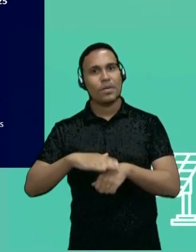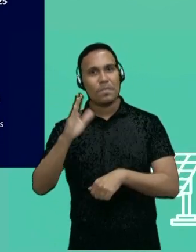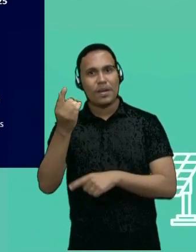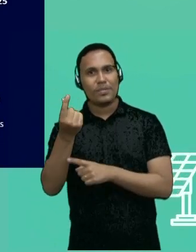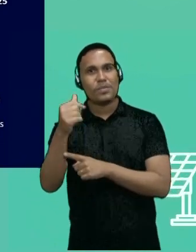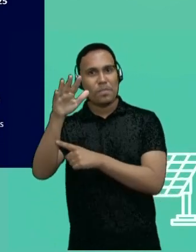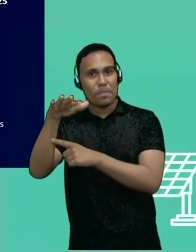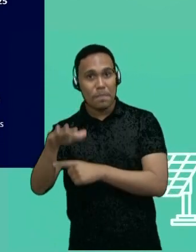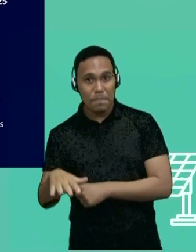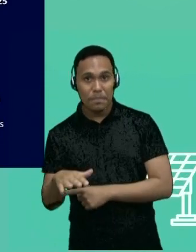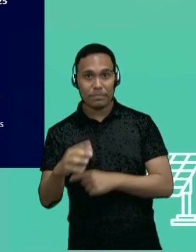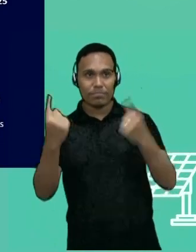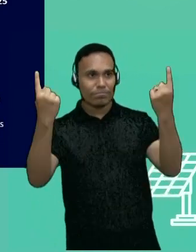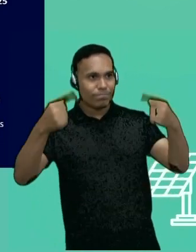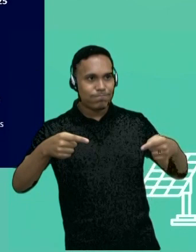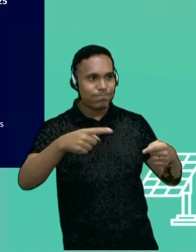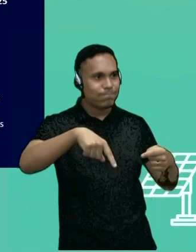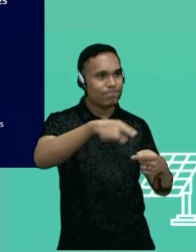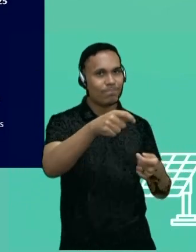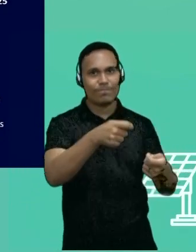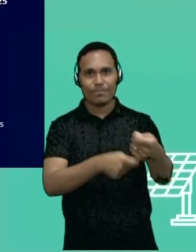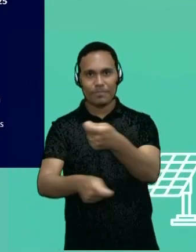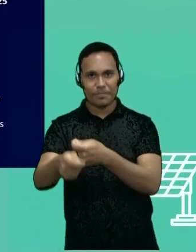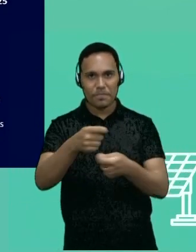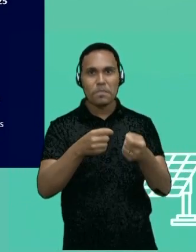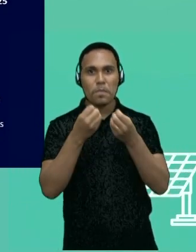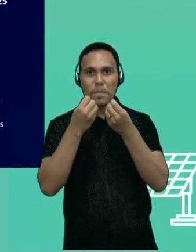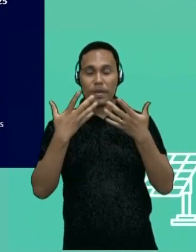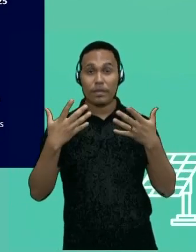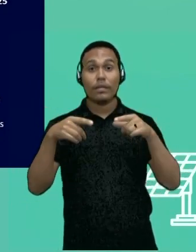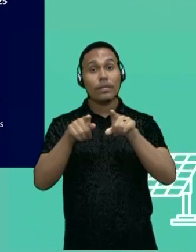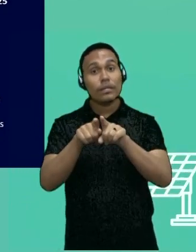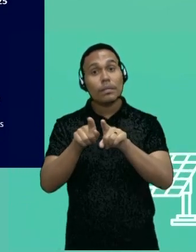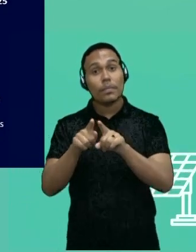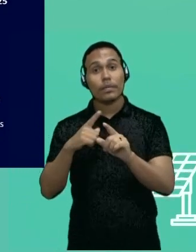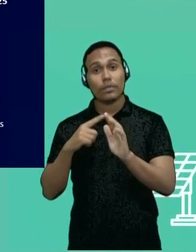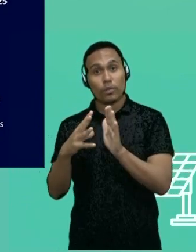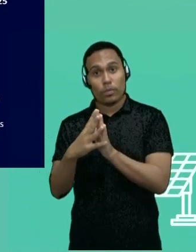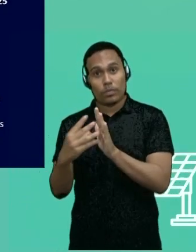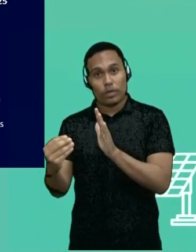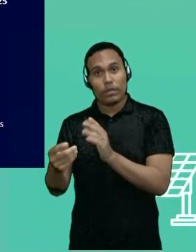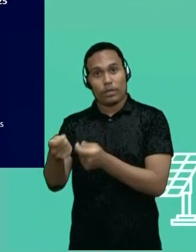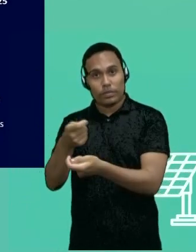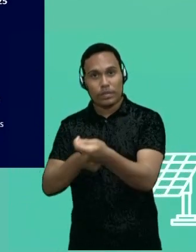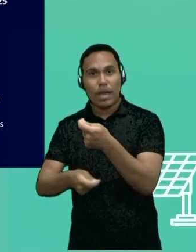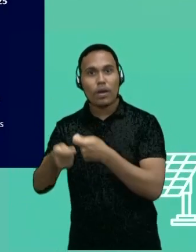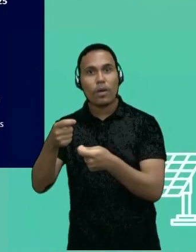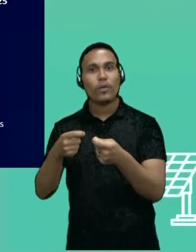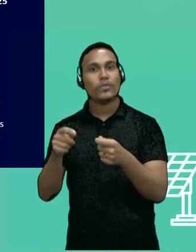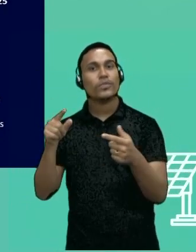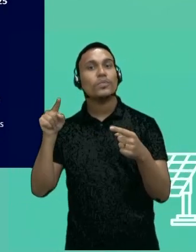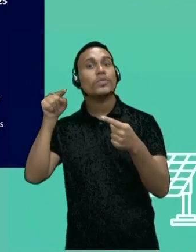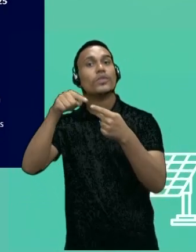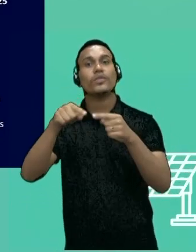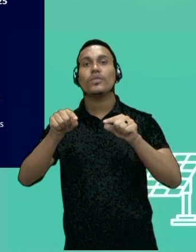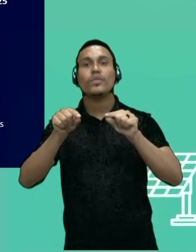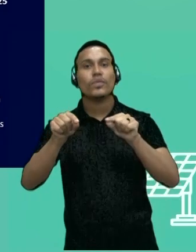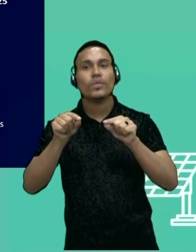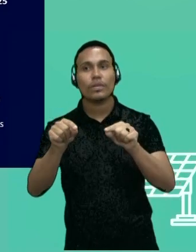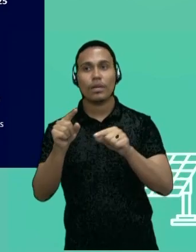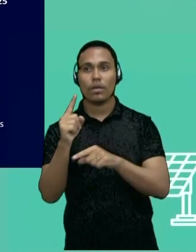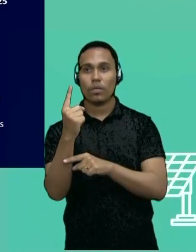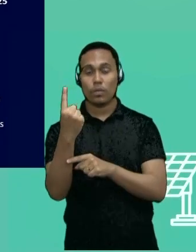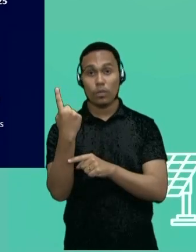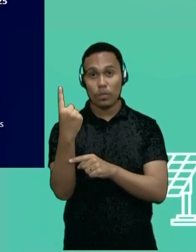well, specifically the hydrogen business model, is meant to reduce over time. And this is meant to support up to 1 gigawatt of electrolytic hydrogen